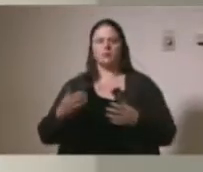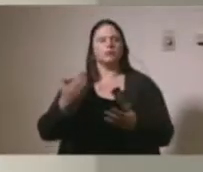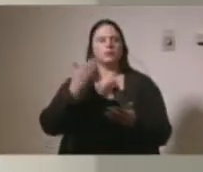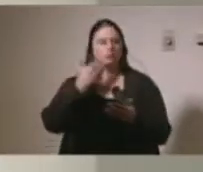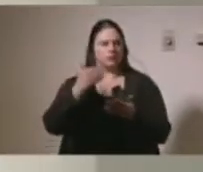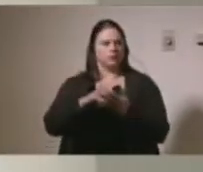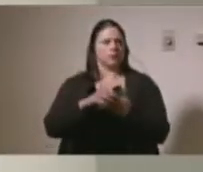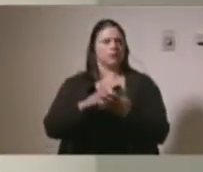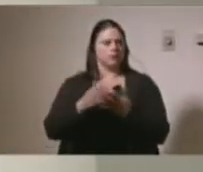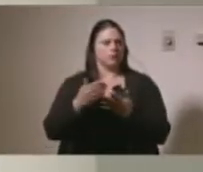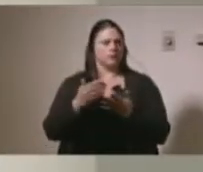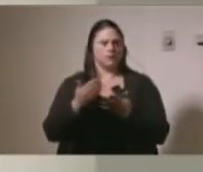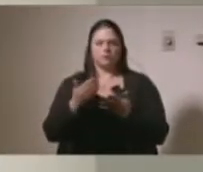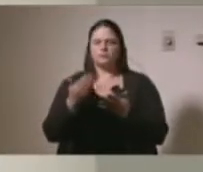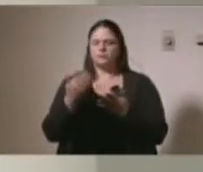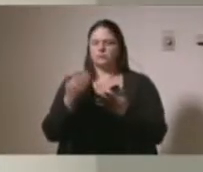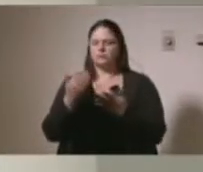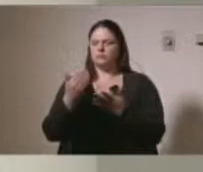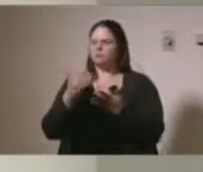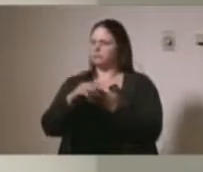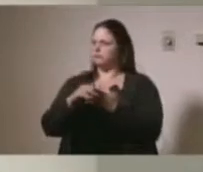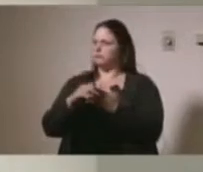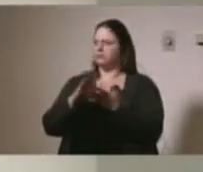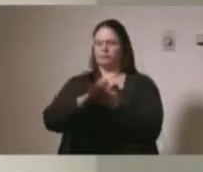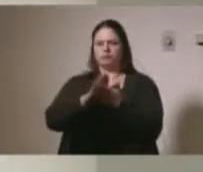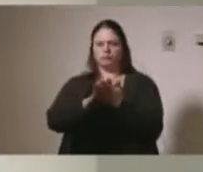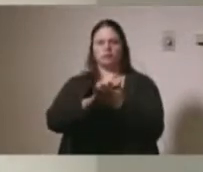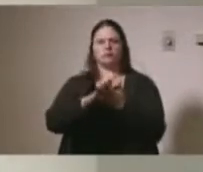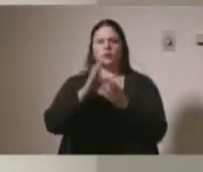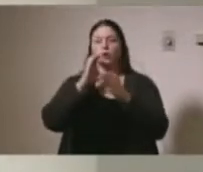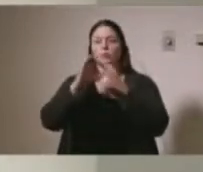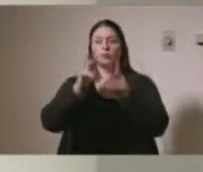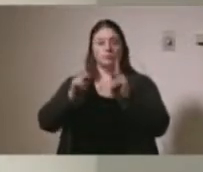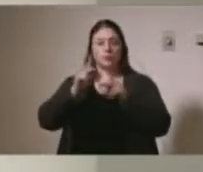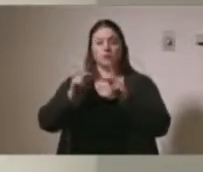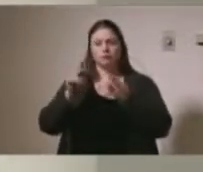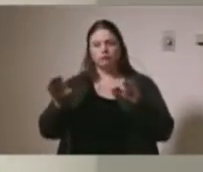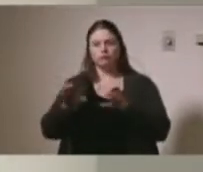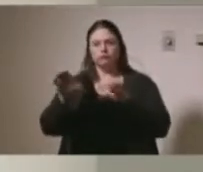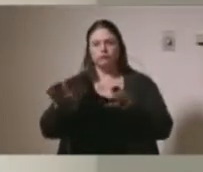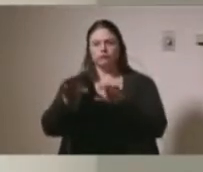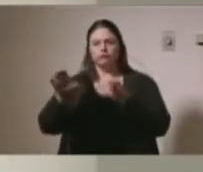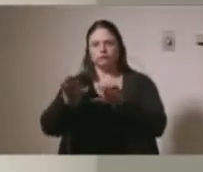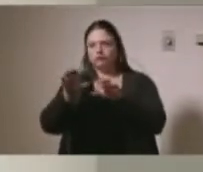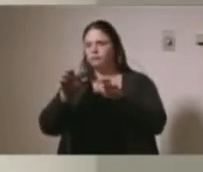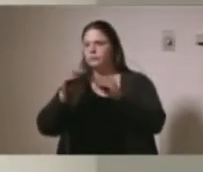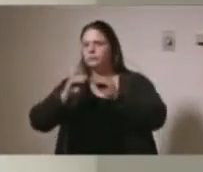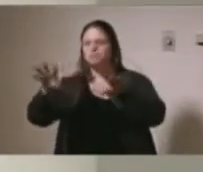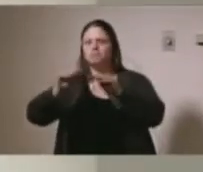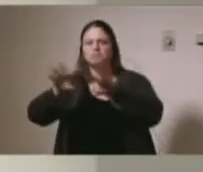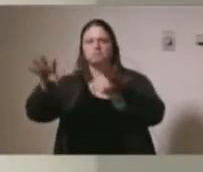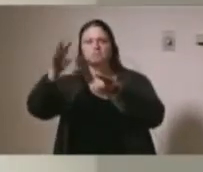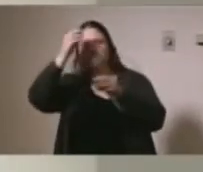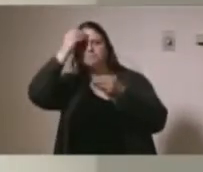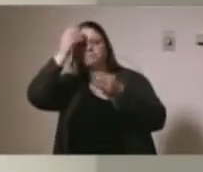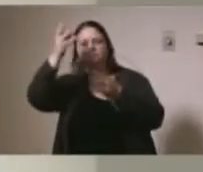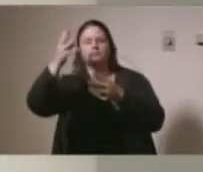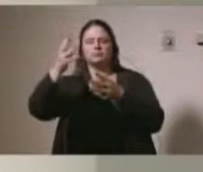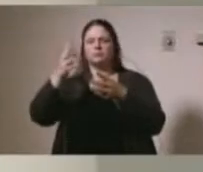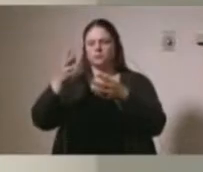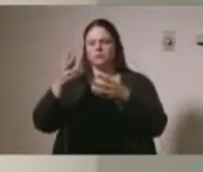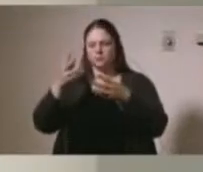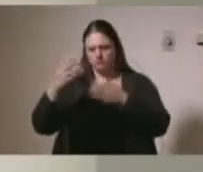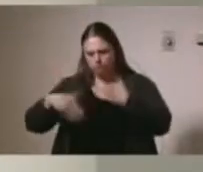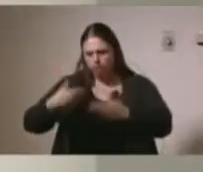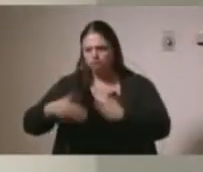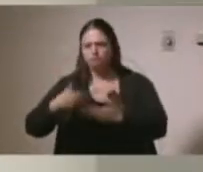and I think that the communications people have done their homework. This is part of our strategy to forge ahead,